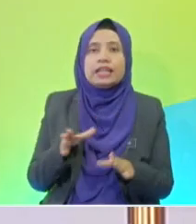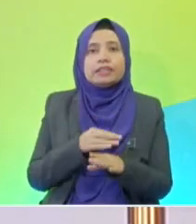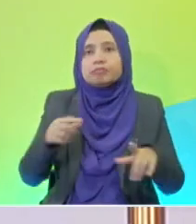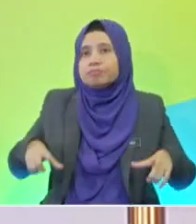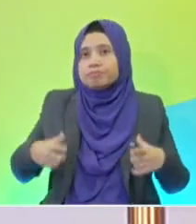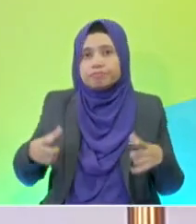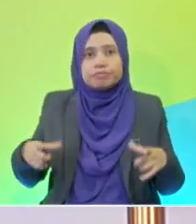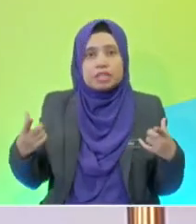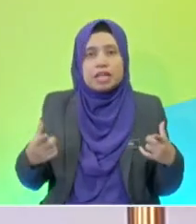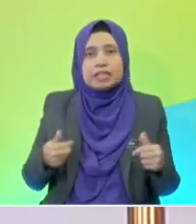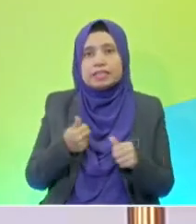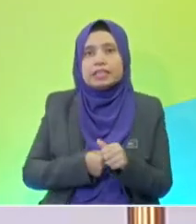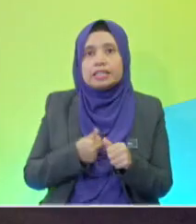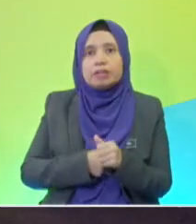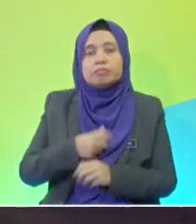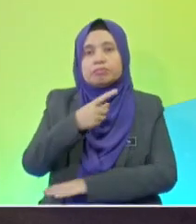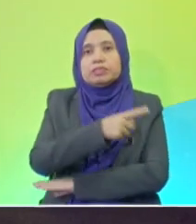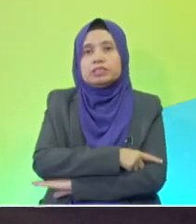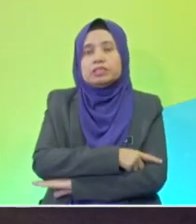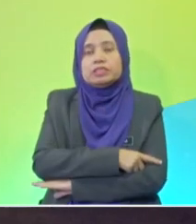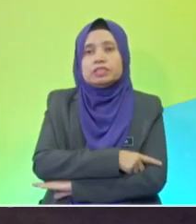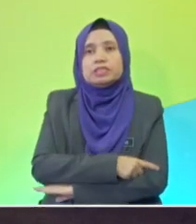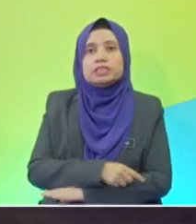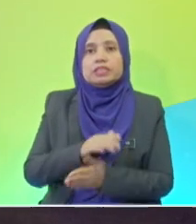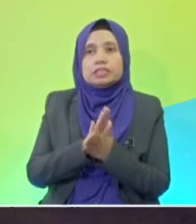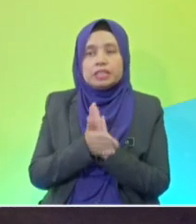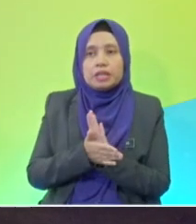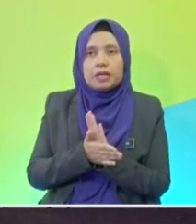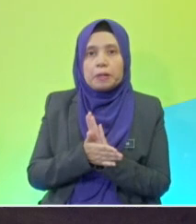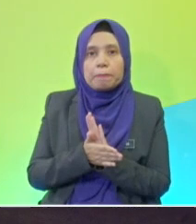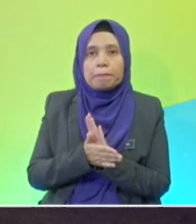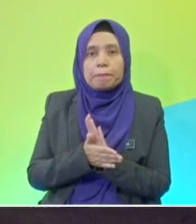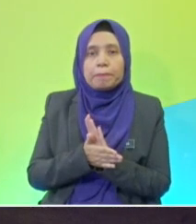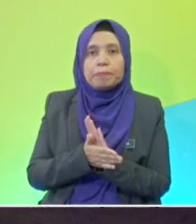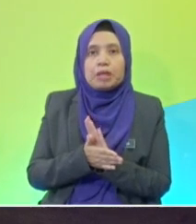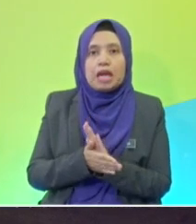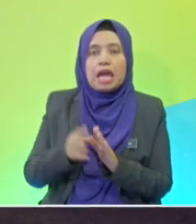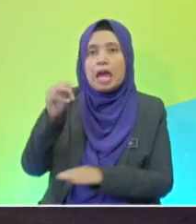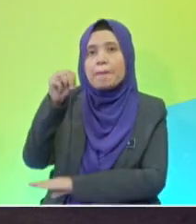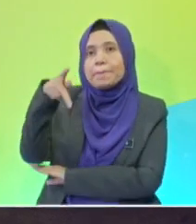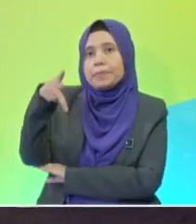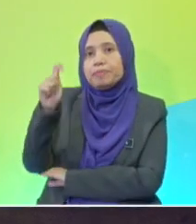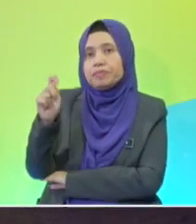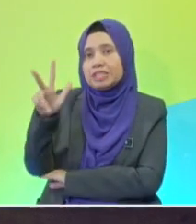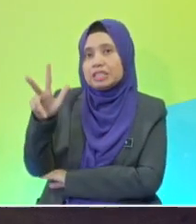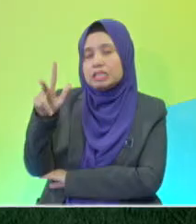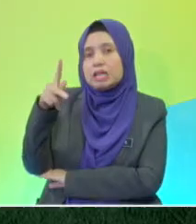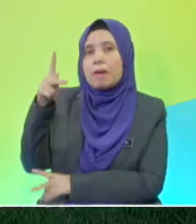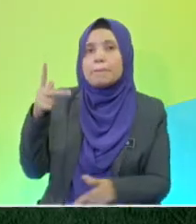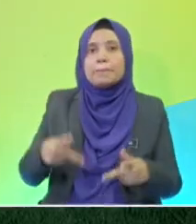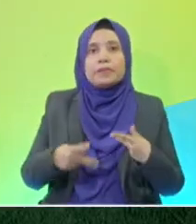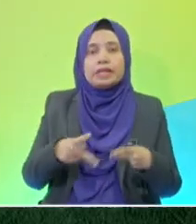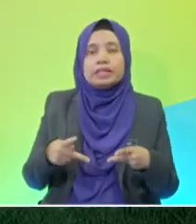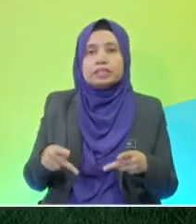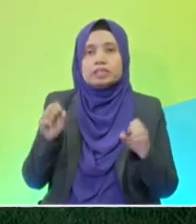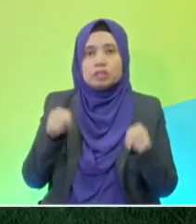songs every day. Yeah, okay. So as a result, people invented MP3 players so that they can download a